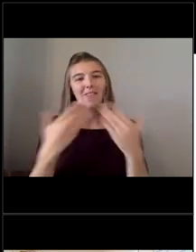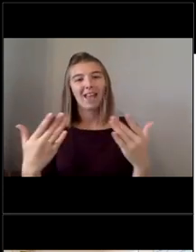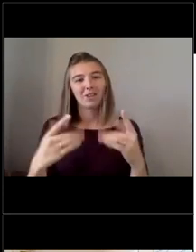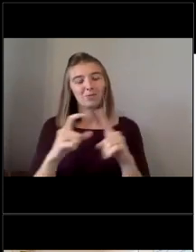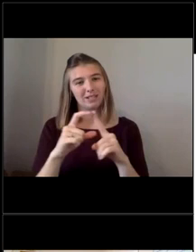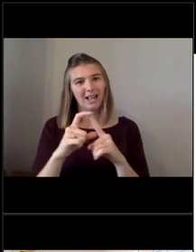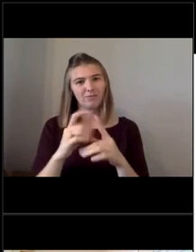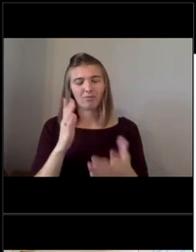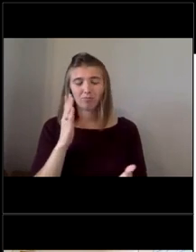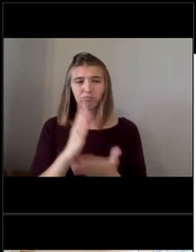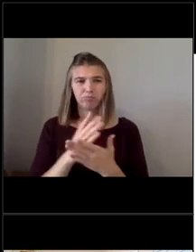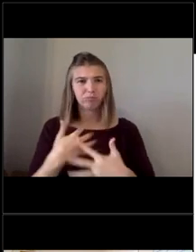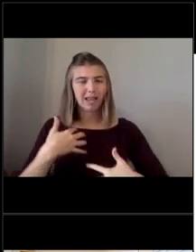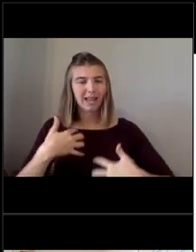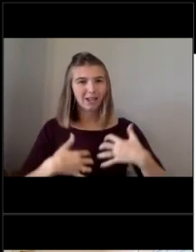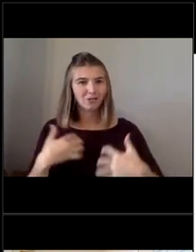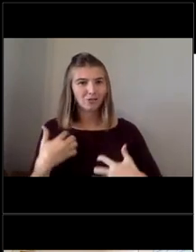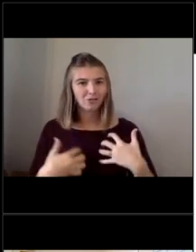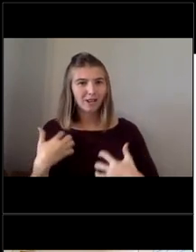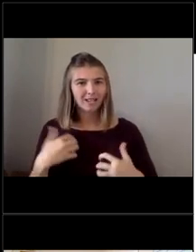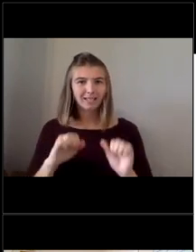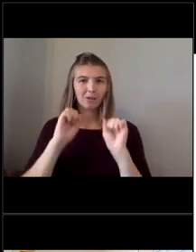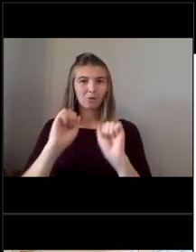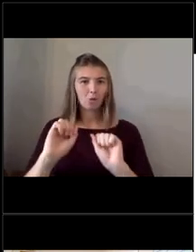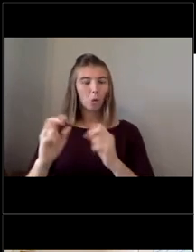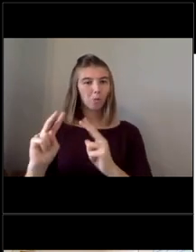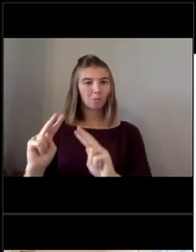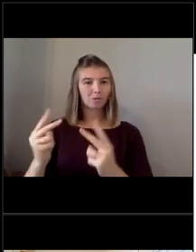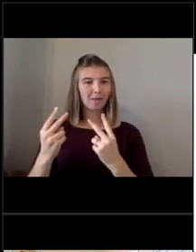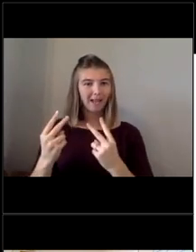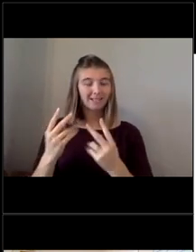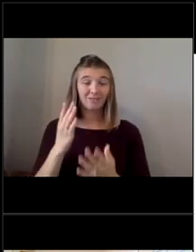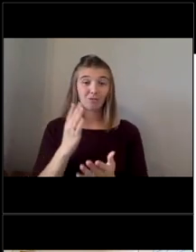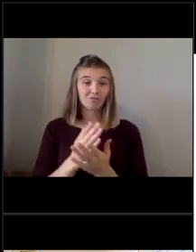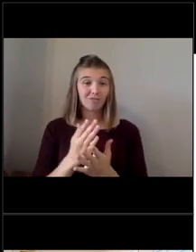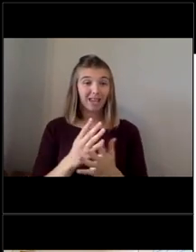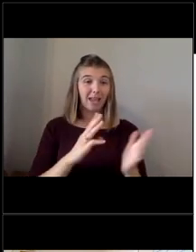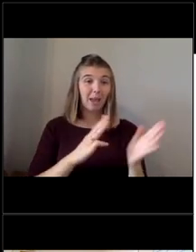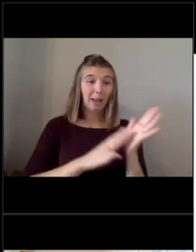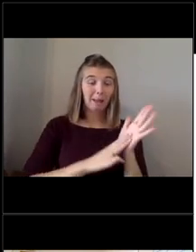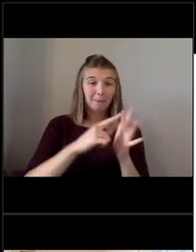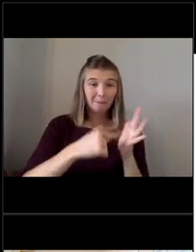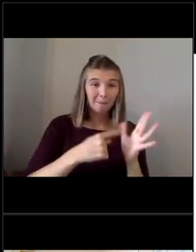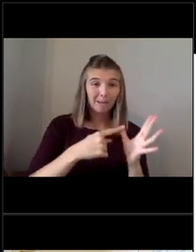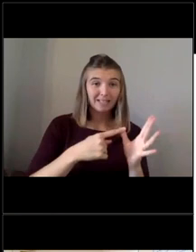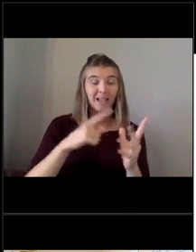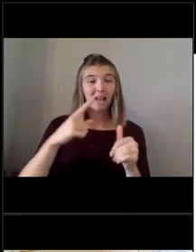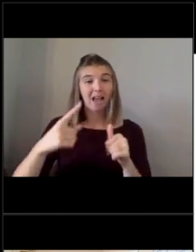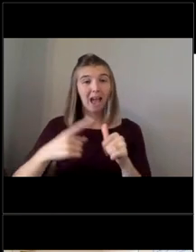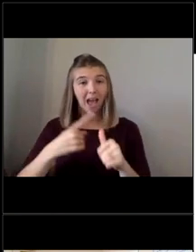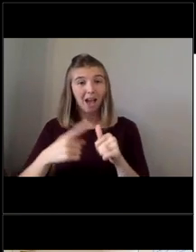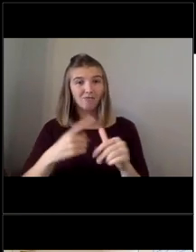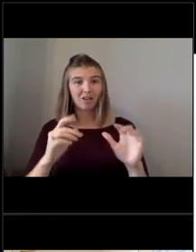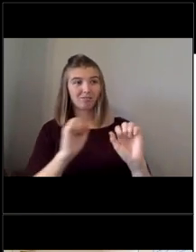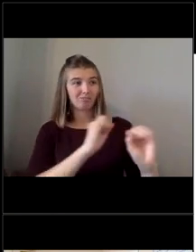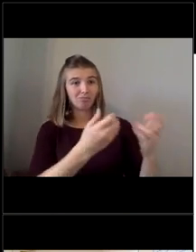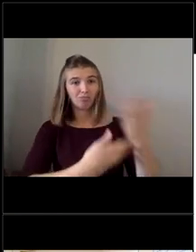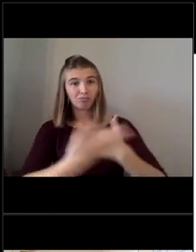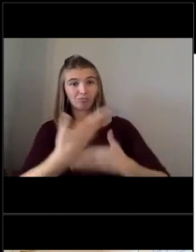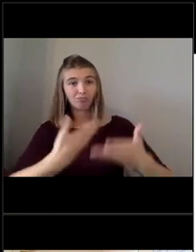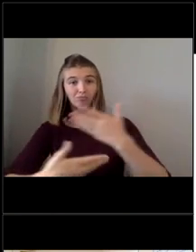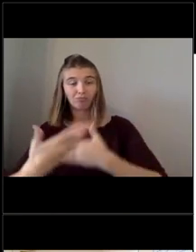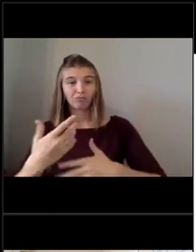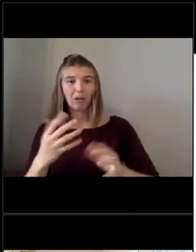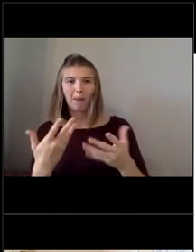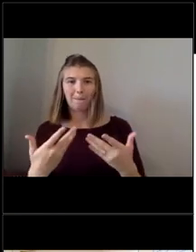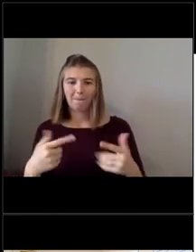really interesting to have your perspective. It ties together everything that we've already heard today. We are running over, but I'm